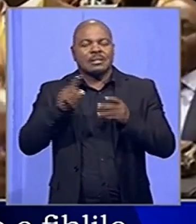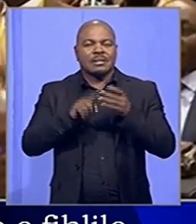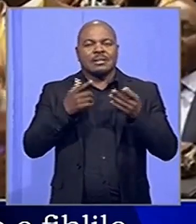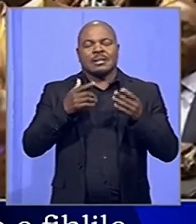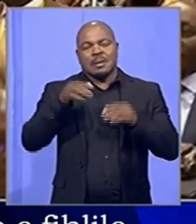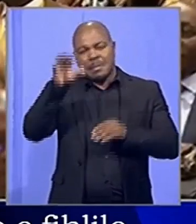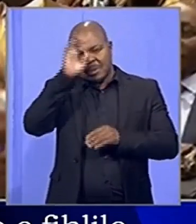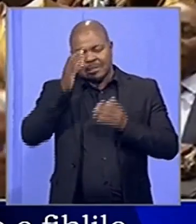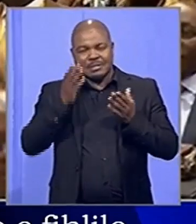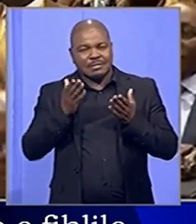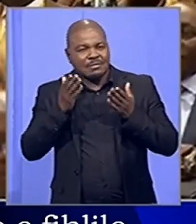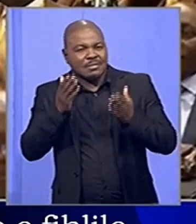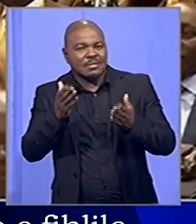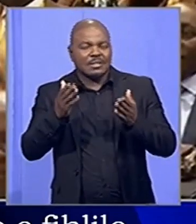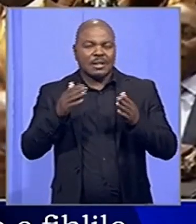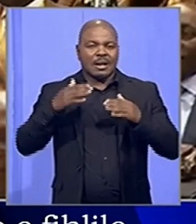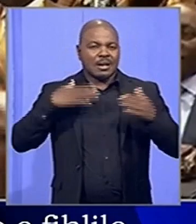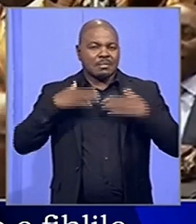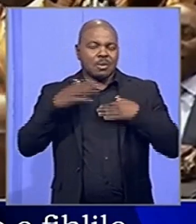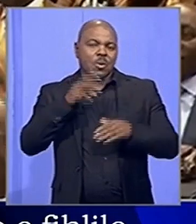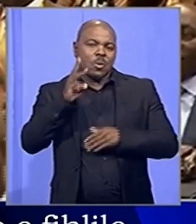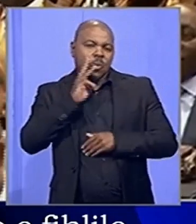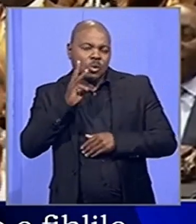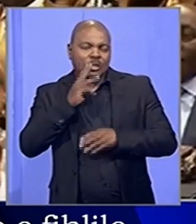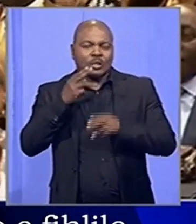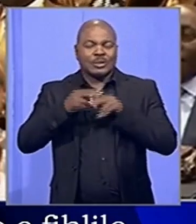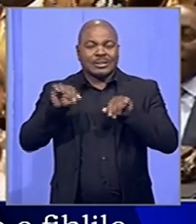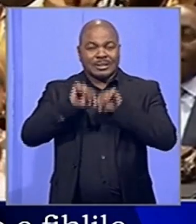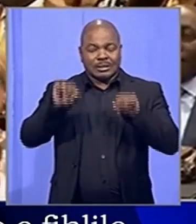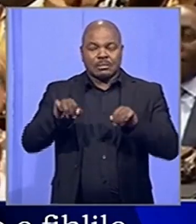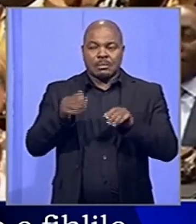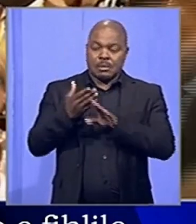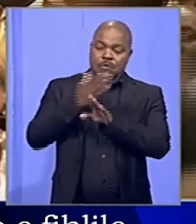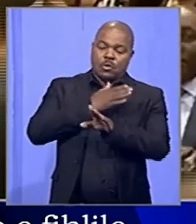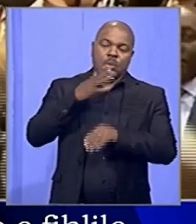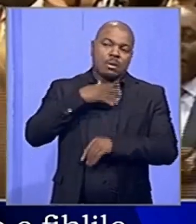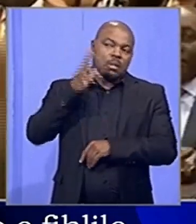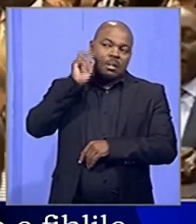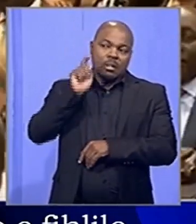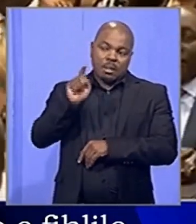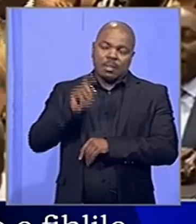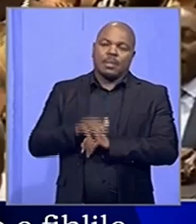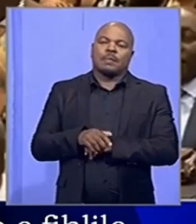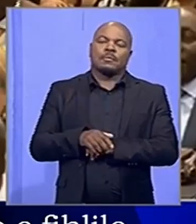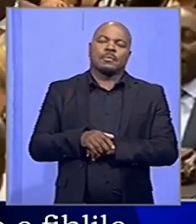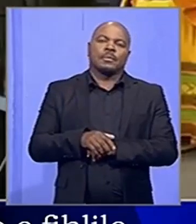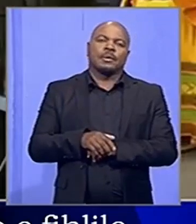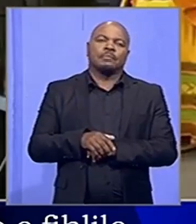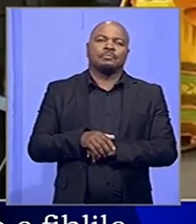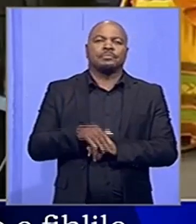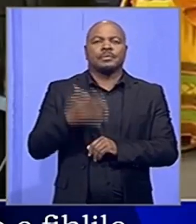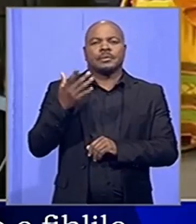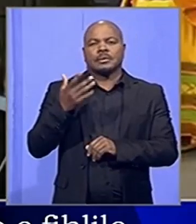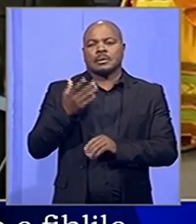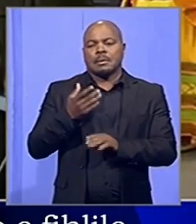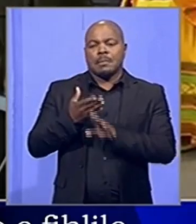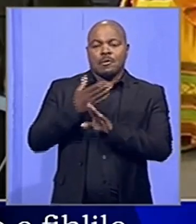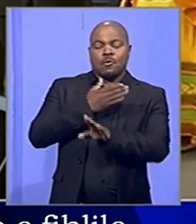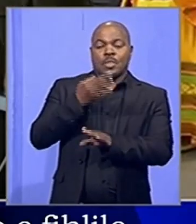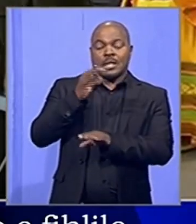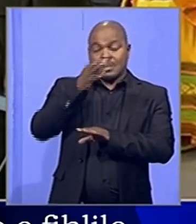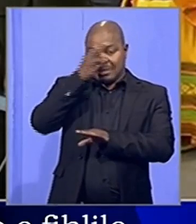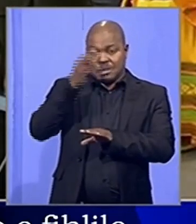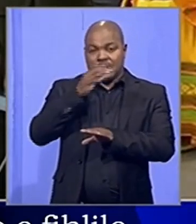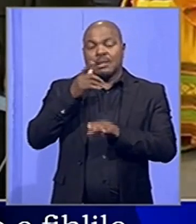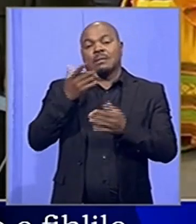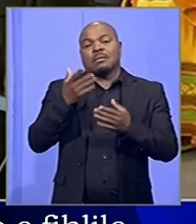and administration, water and sanitation. We were just listening in the previous half an hour about the crisis